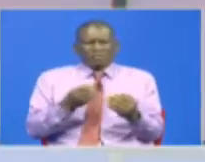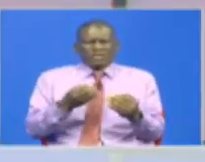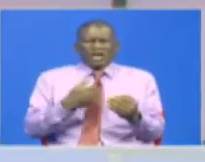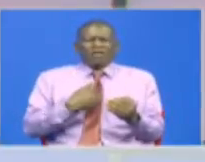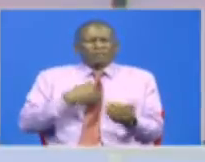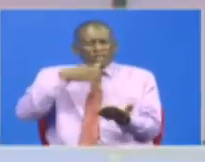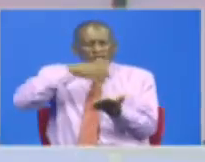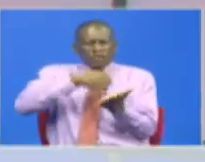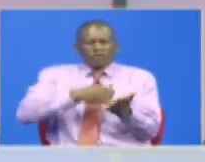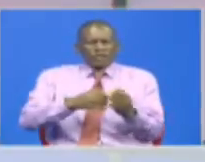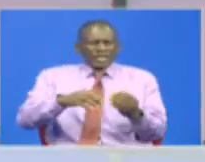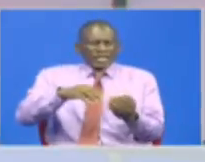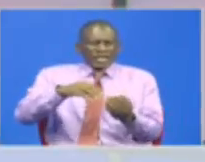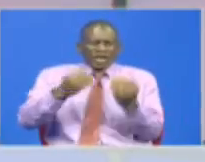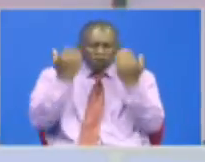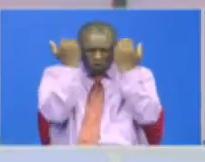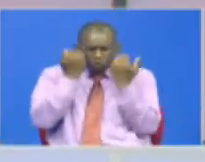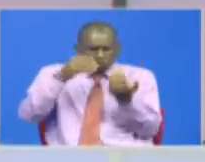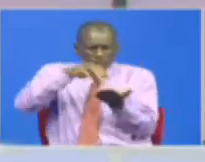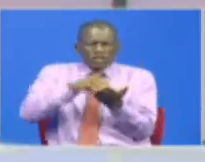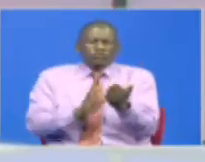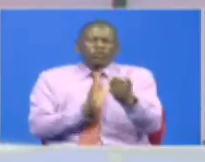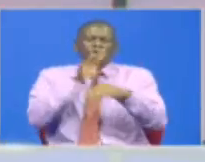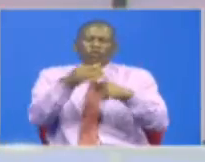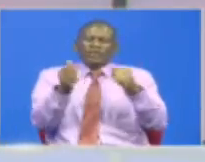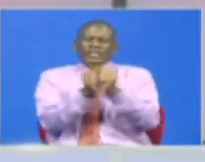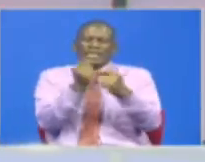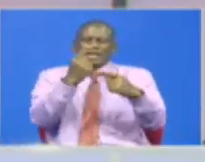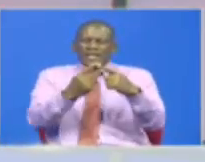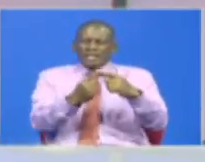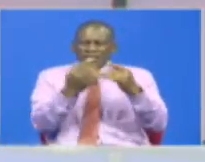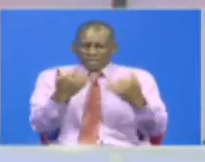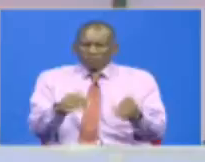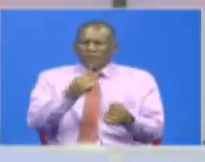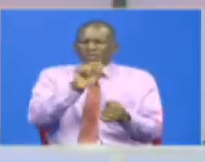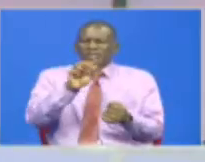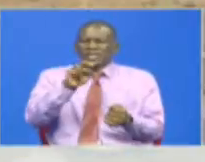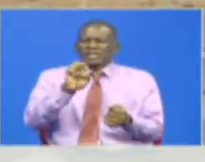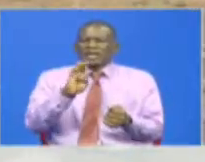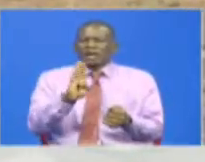court battle for over a decade now. Zainab Ismail has that story.